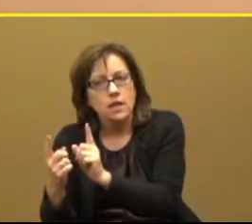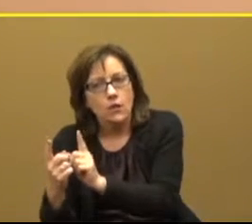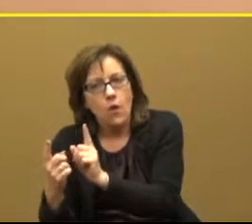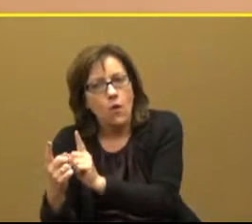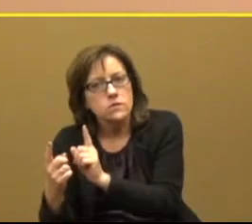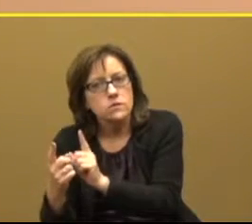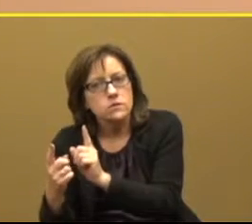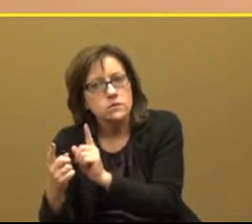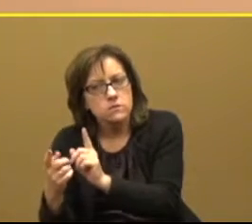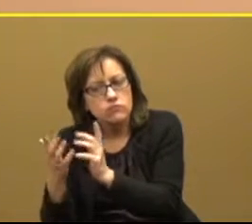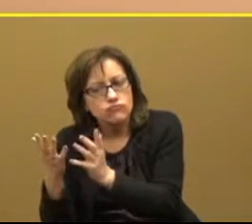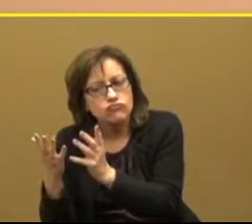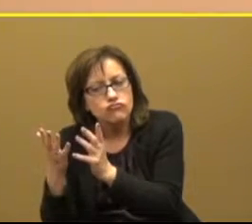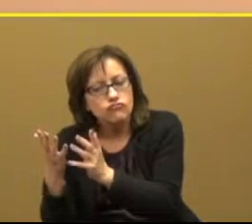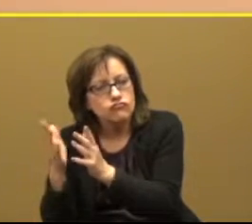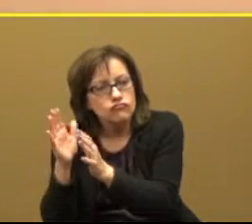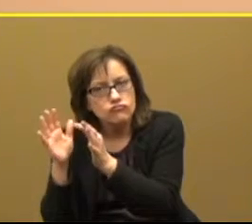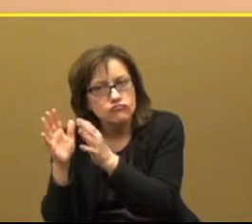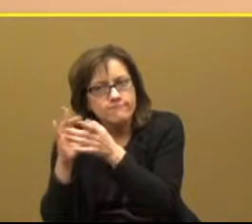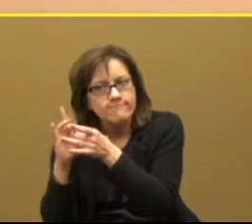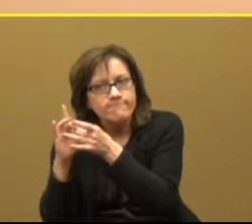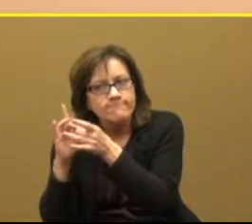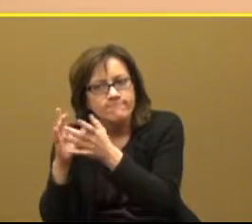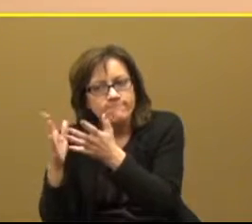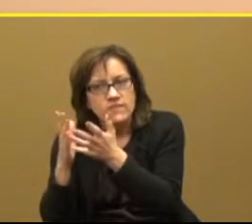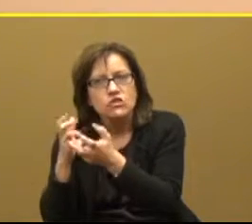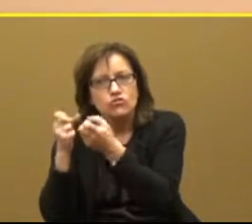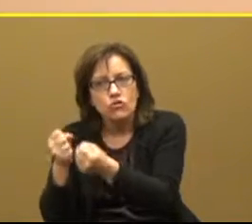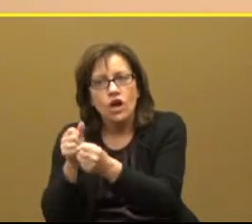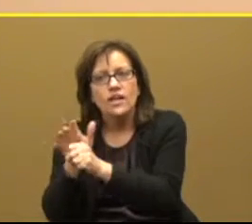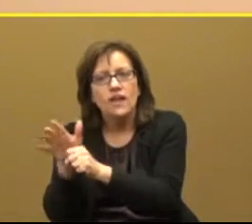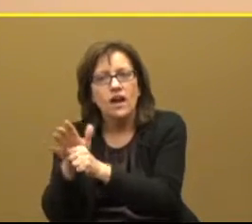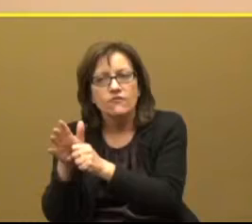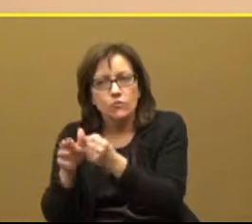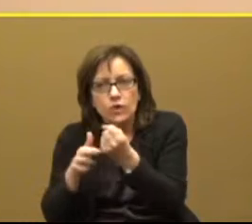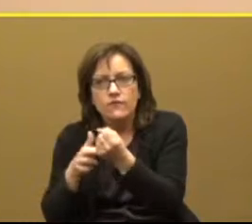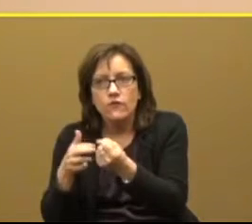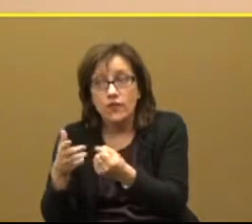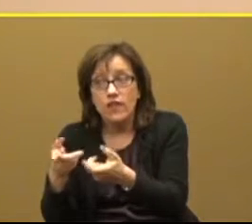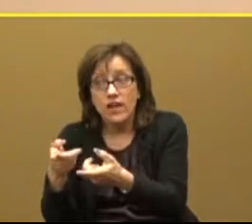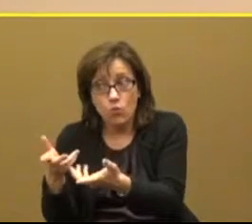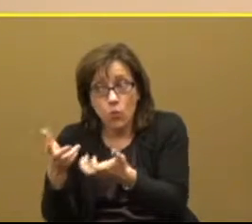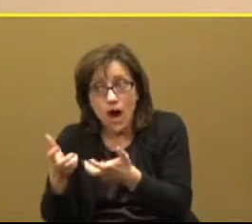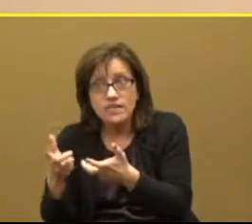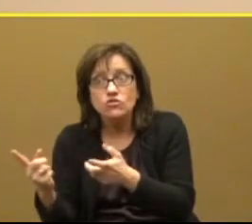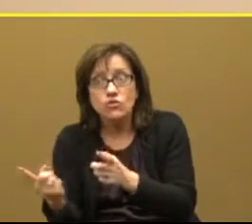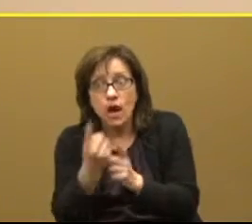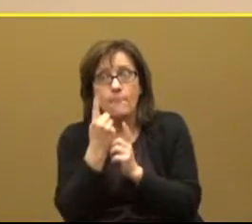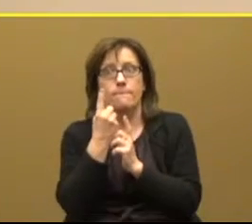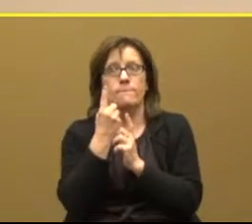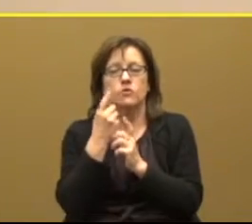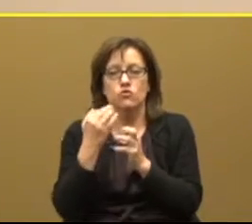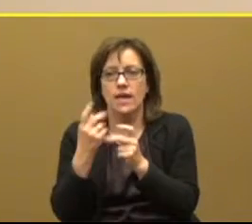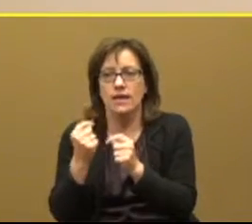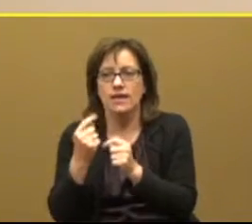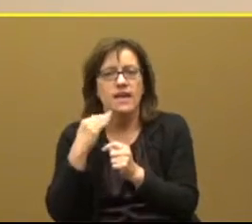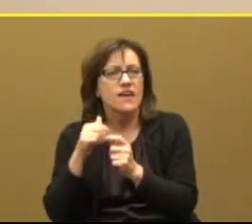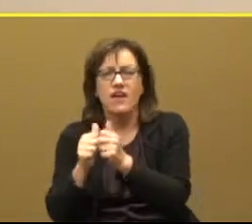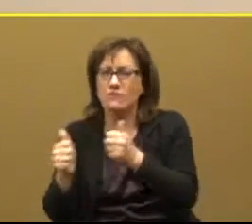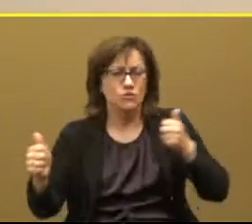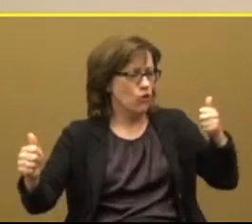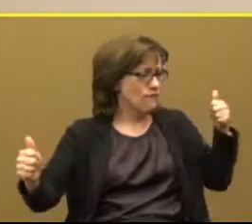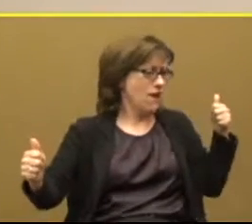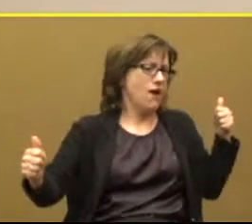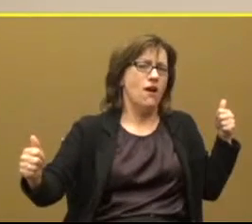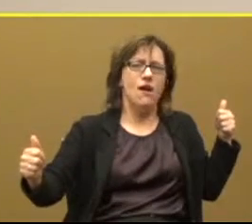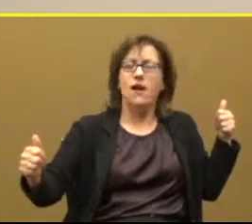close enough, and it's got to be a strong enough reinforcer for them to want to come to you to get it. So if I'm so far away from